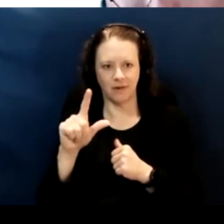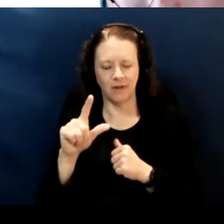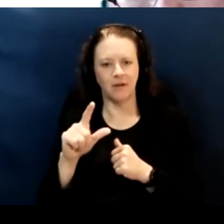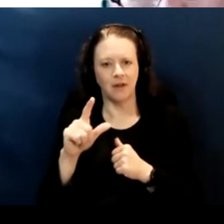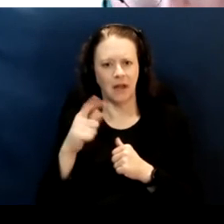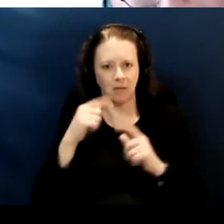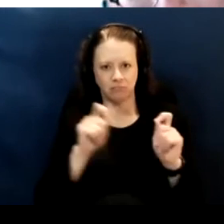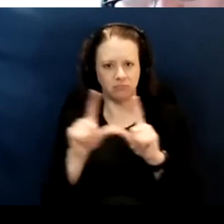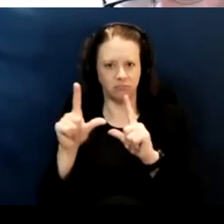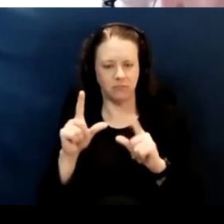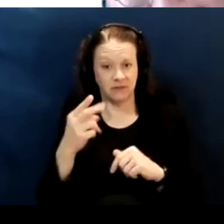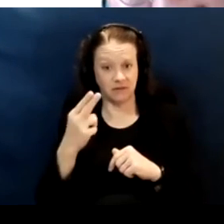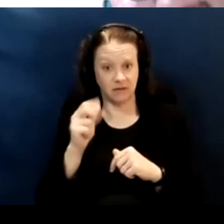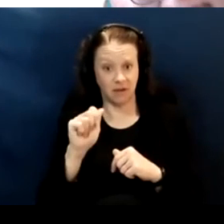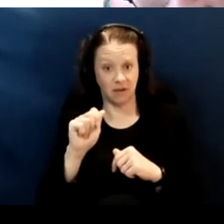Yes. Okay, one moment.